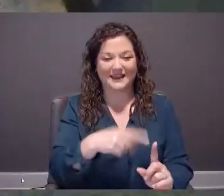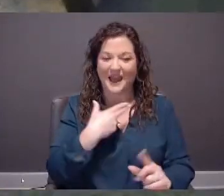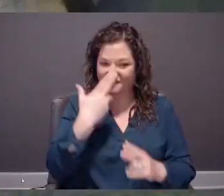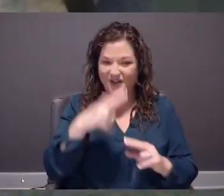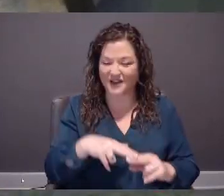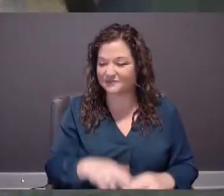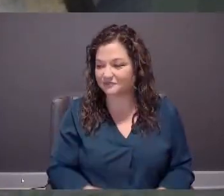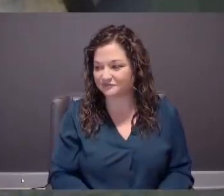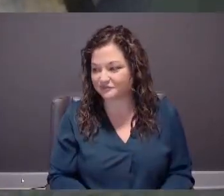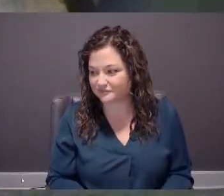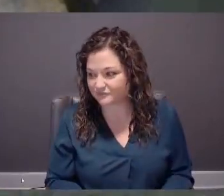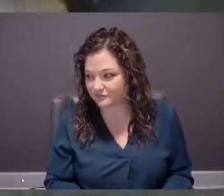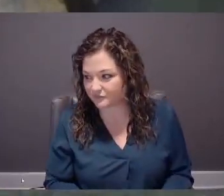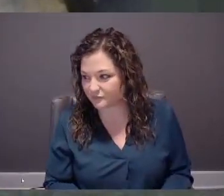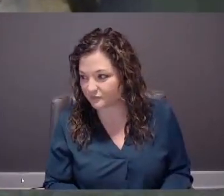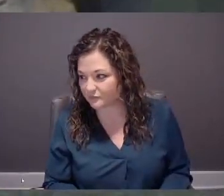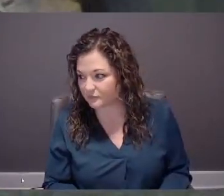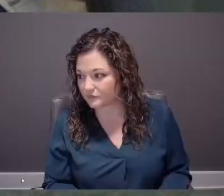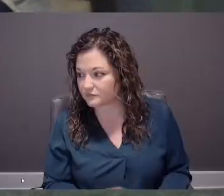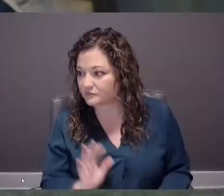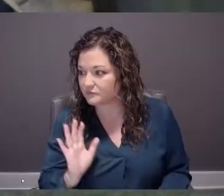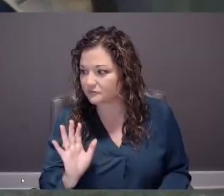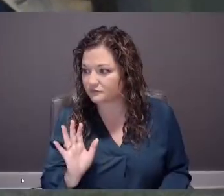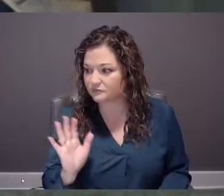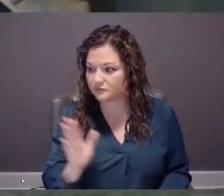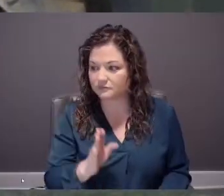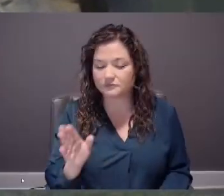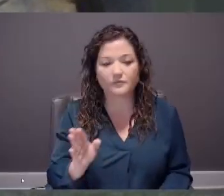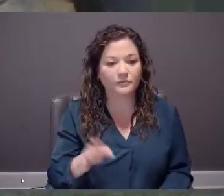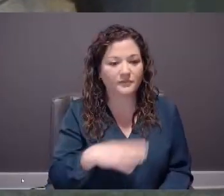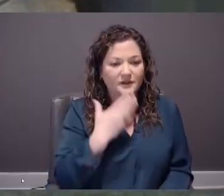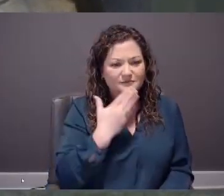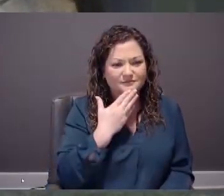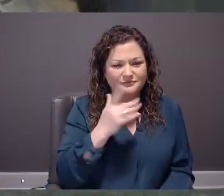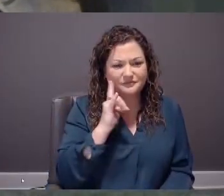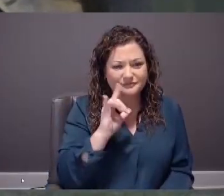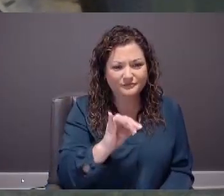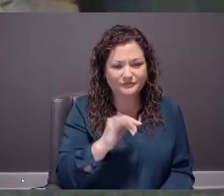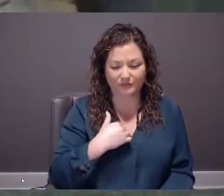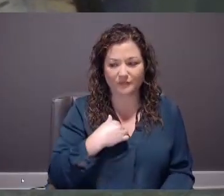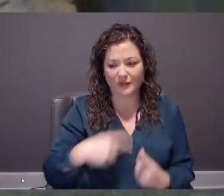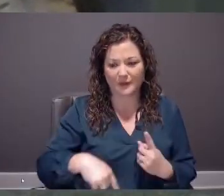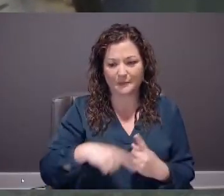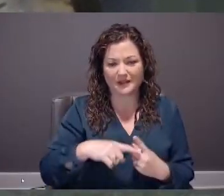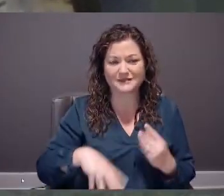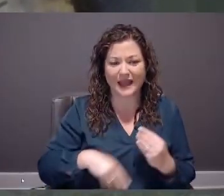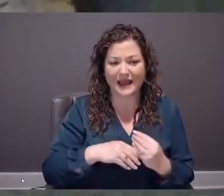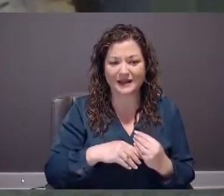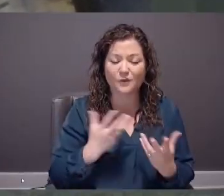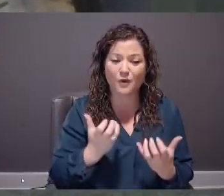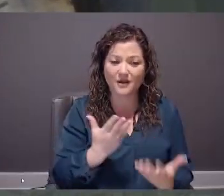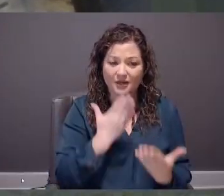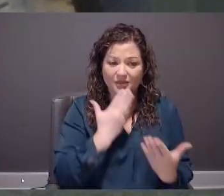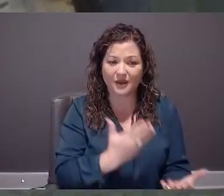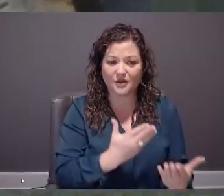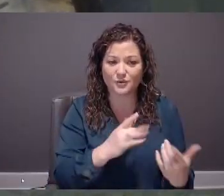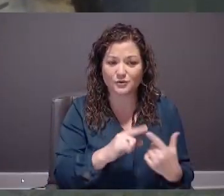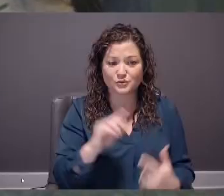Mayor, if I may, yep. Thank you guys so much for that, but I would also like to say a big thank you to